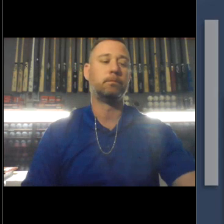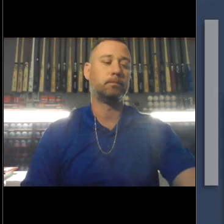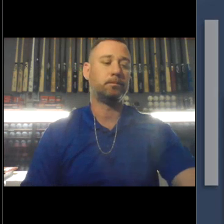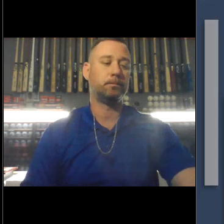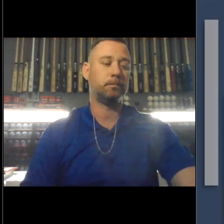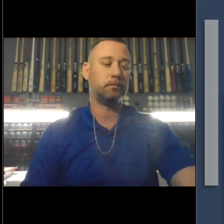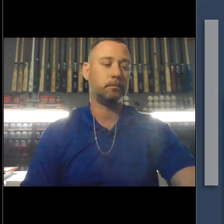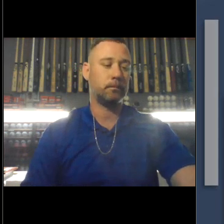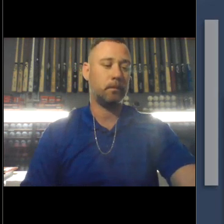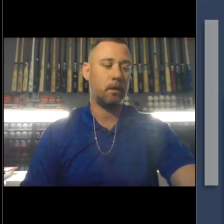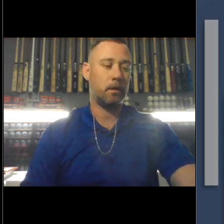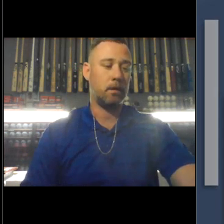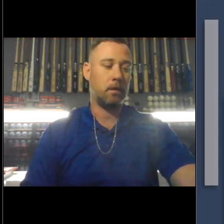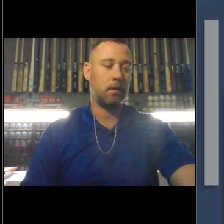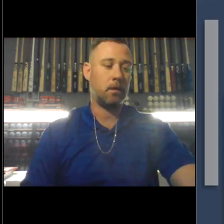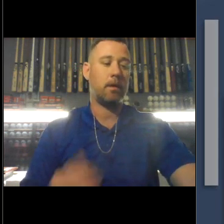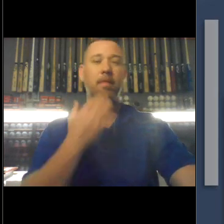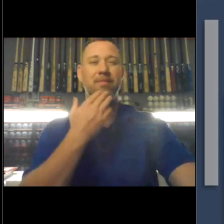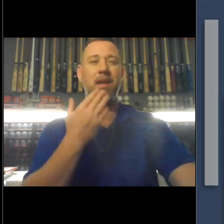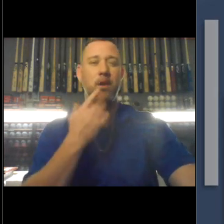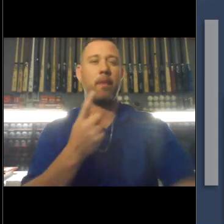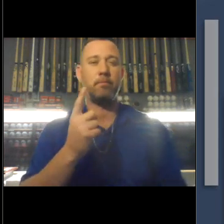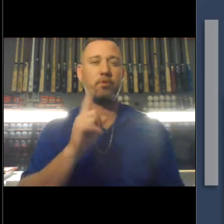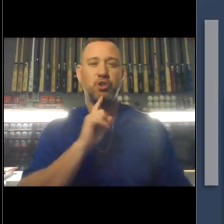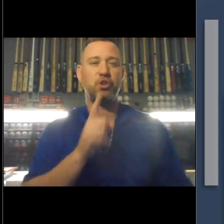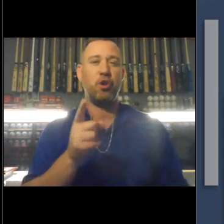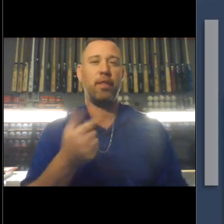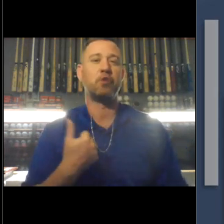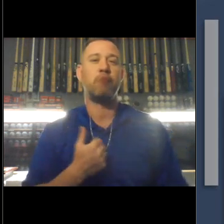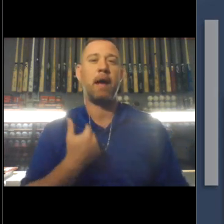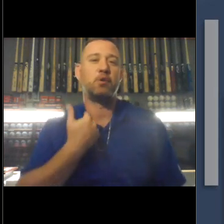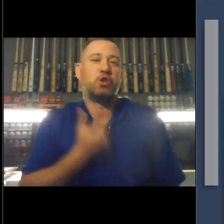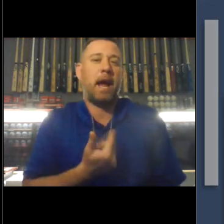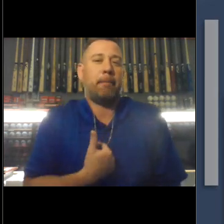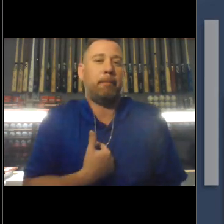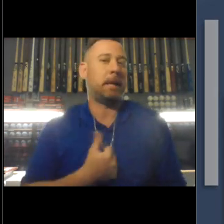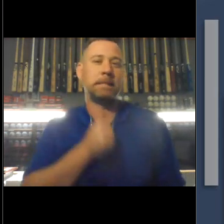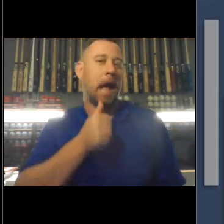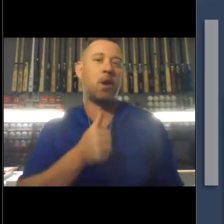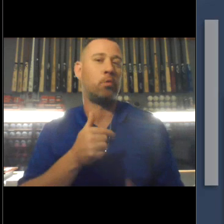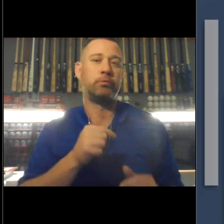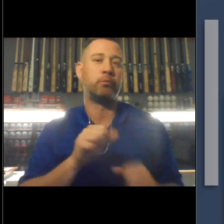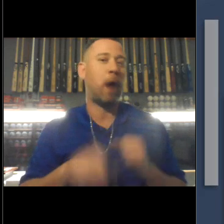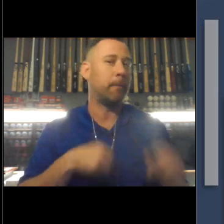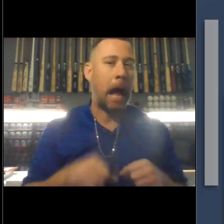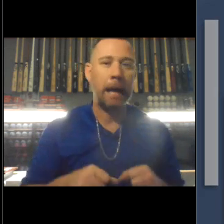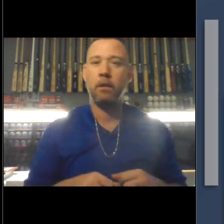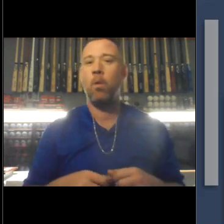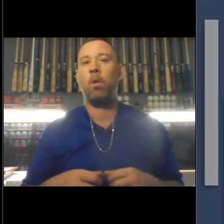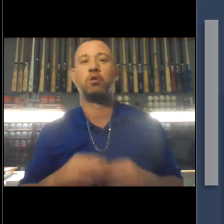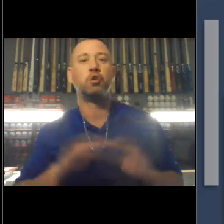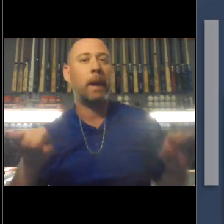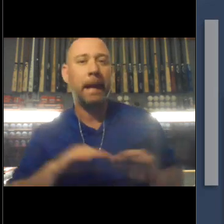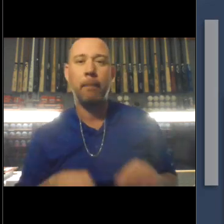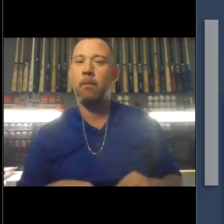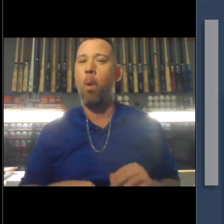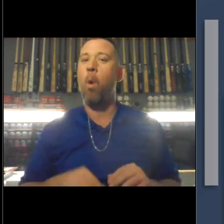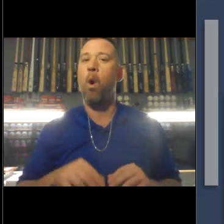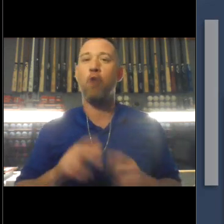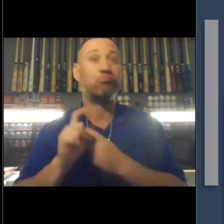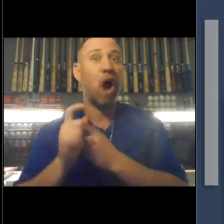Thank you. And I'm sure they're all trying to shame me because I don't ride a bike or run or swim or anything. But it is